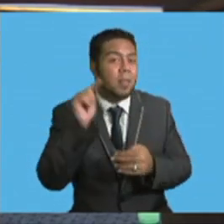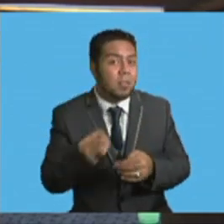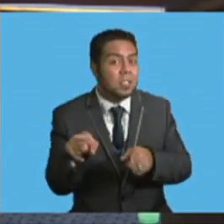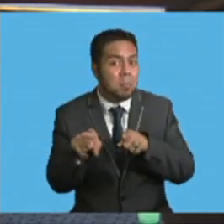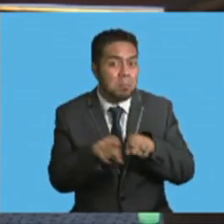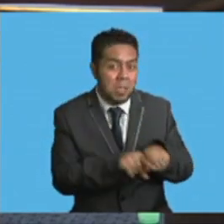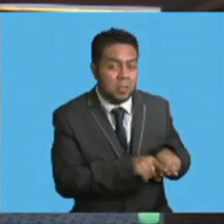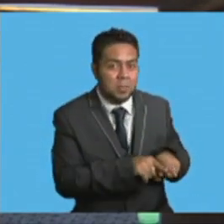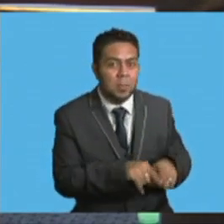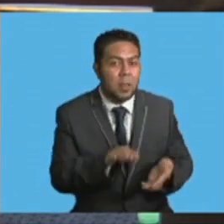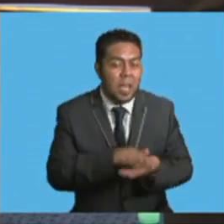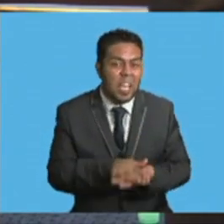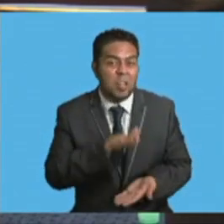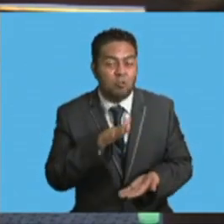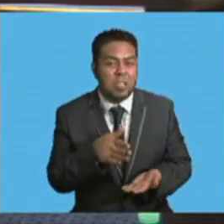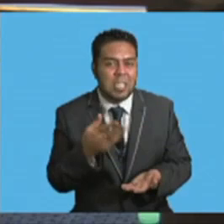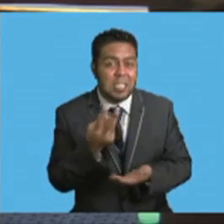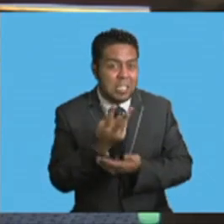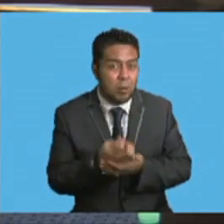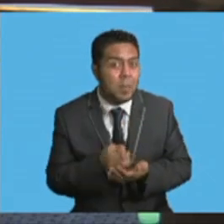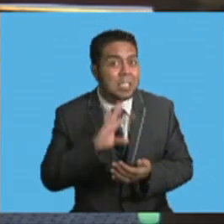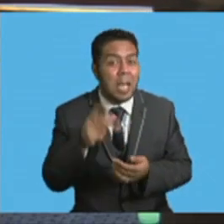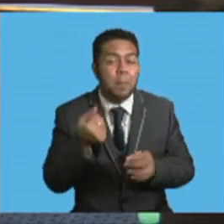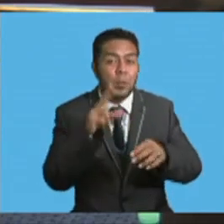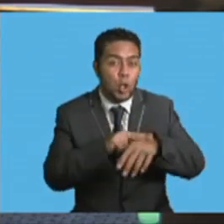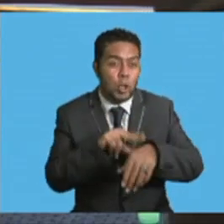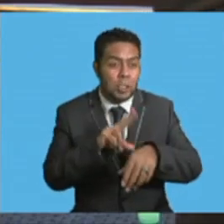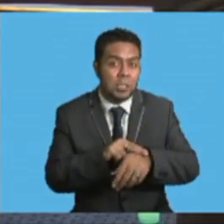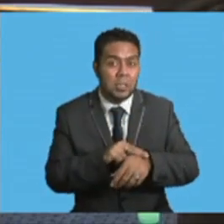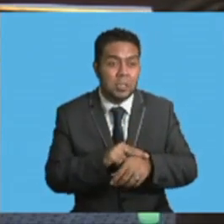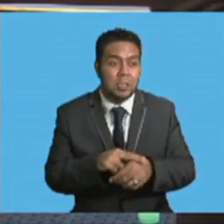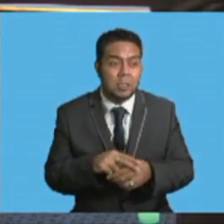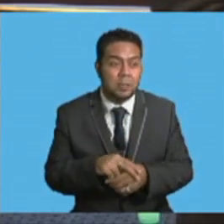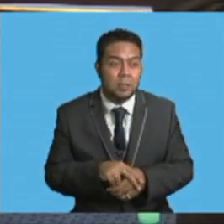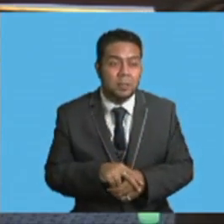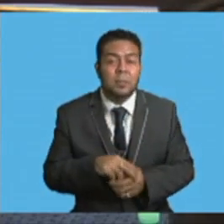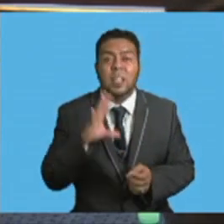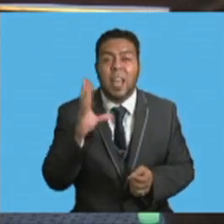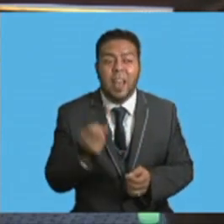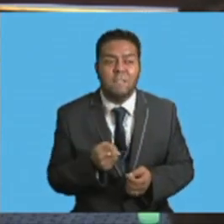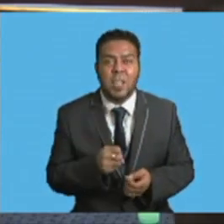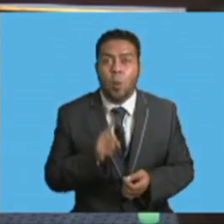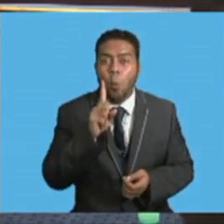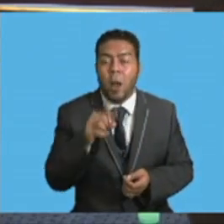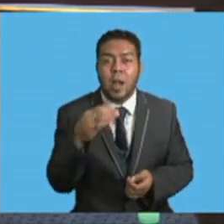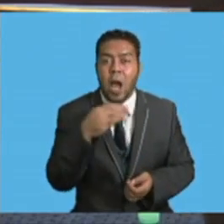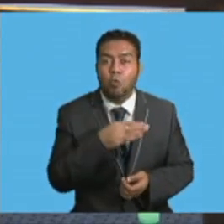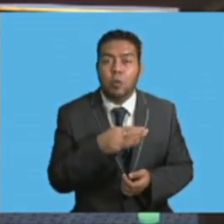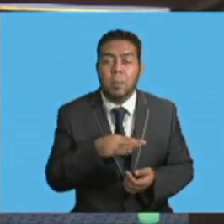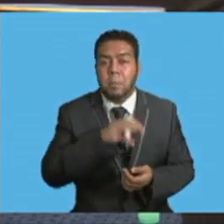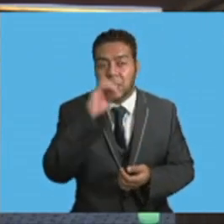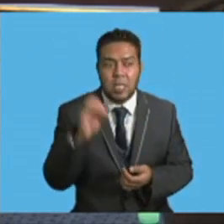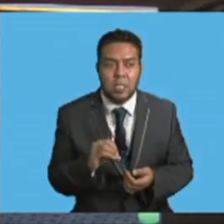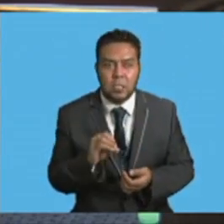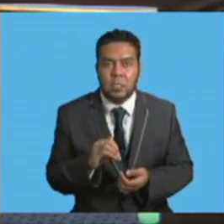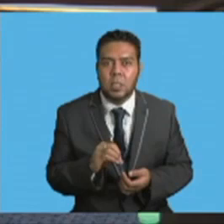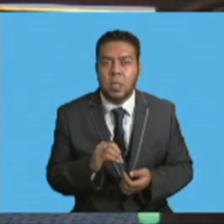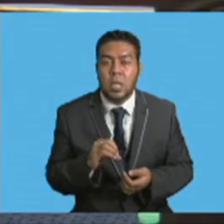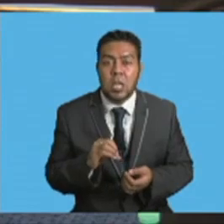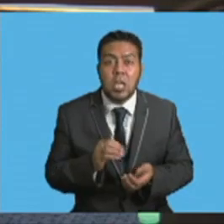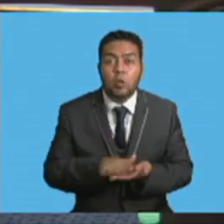another increase in salaries, with some doctors, Honorable Speaker, in total having nearly 100% increase in salary within a